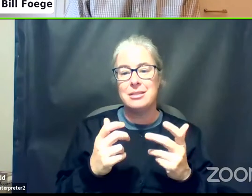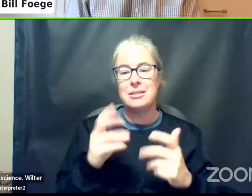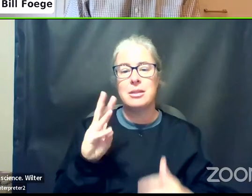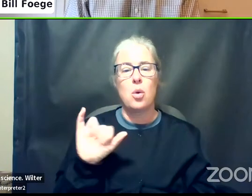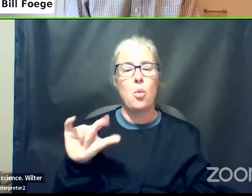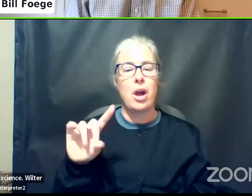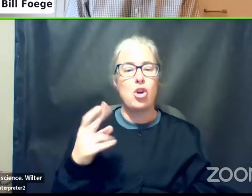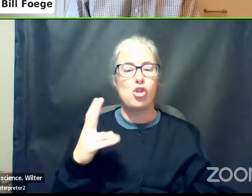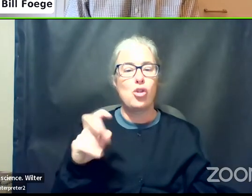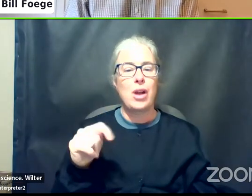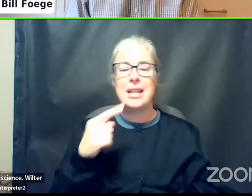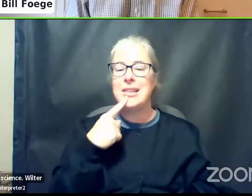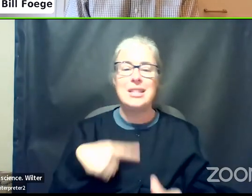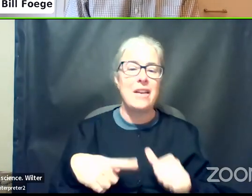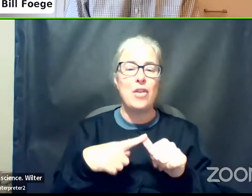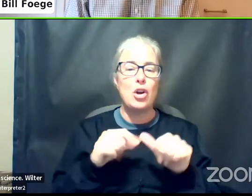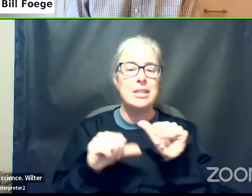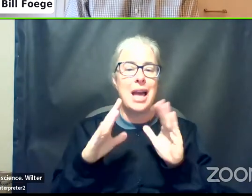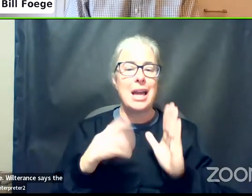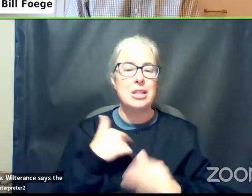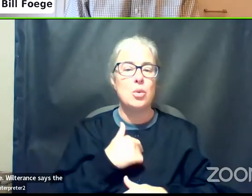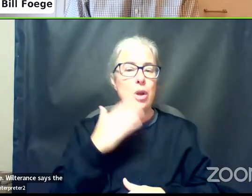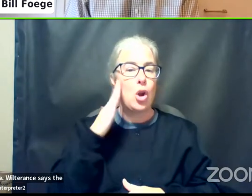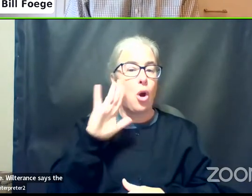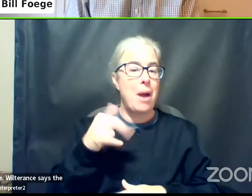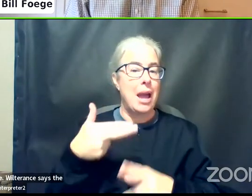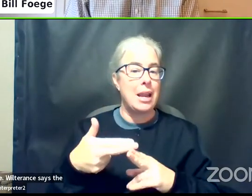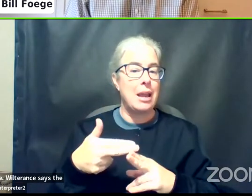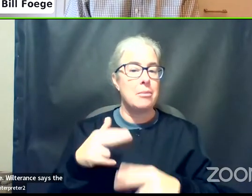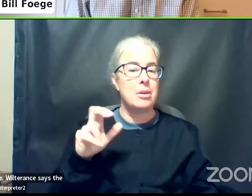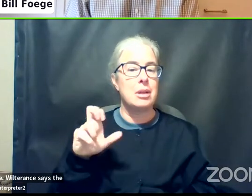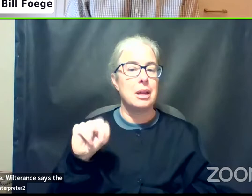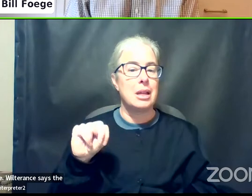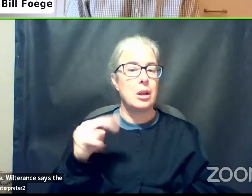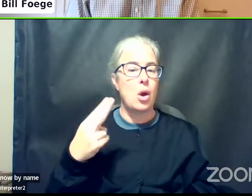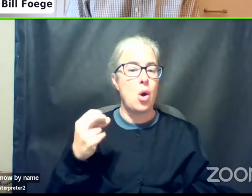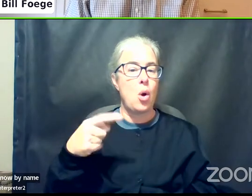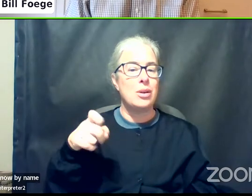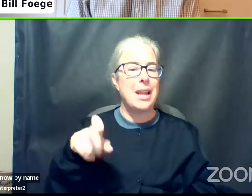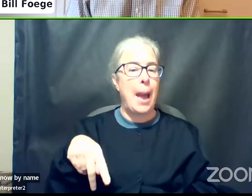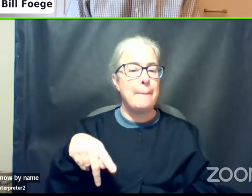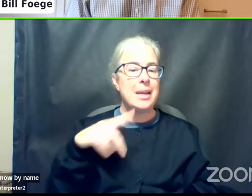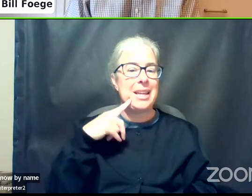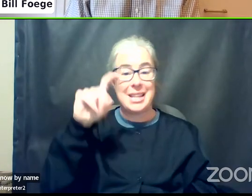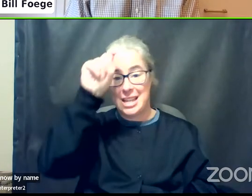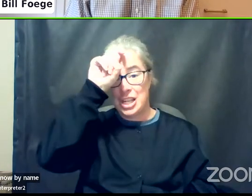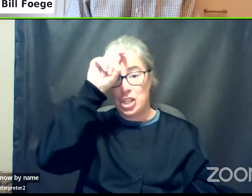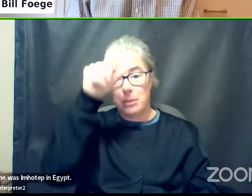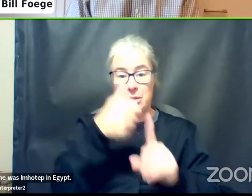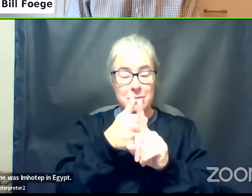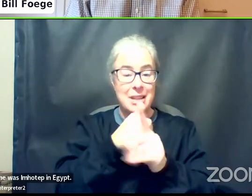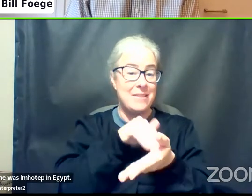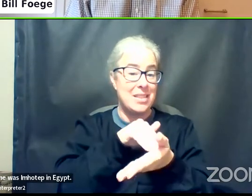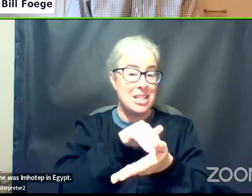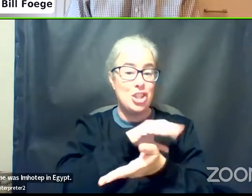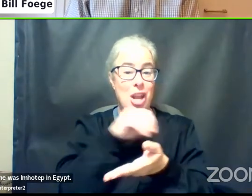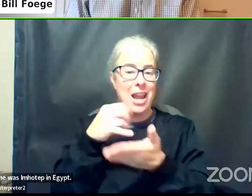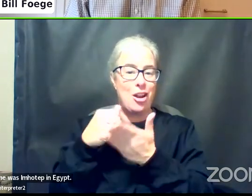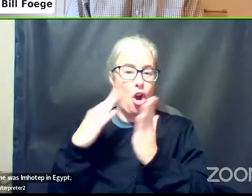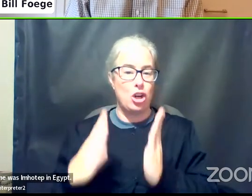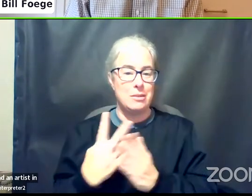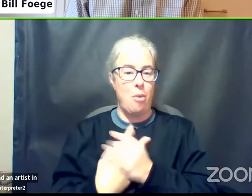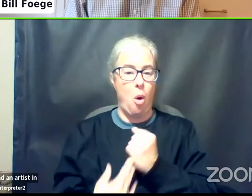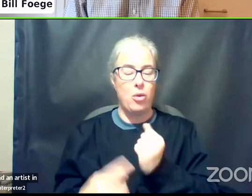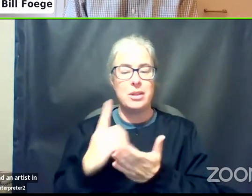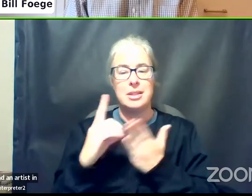Durant says the first scientist that we know by name was Imhotep in Egypt who was a physician and an artist and